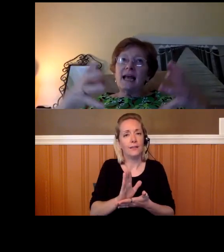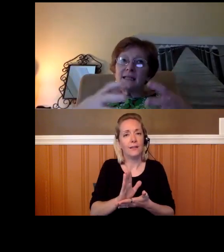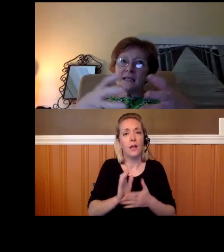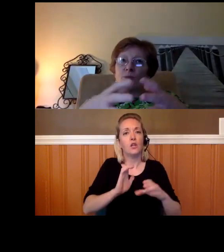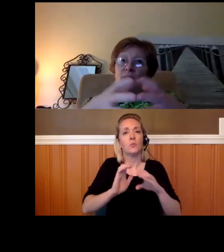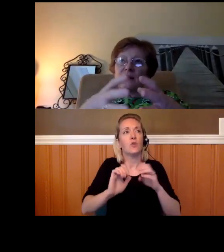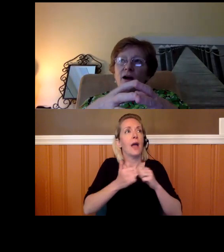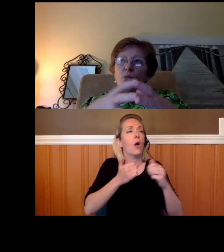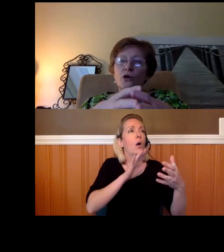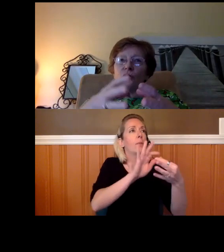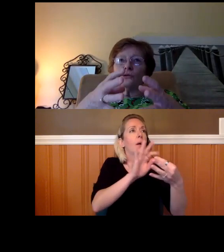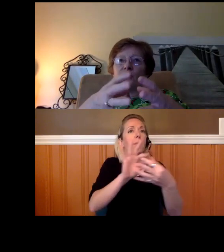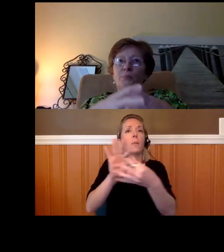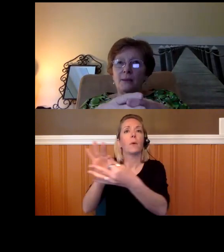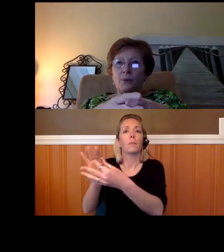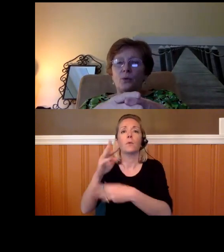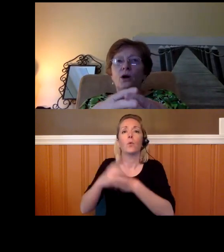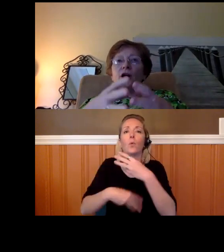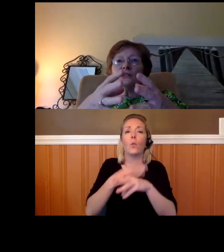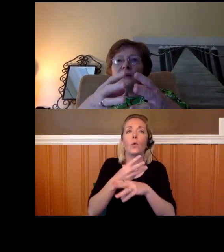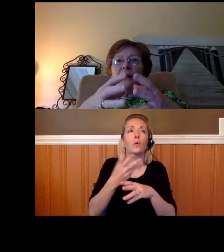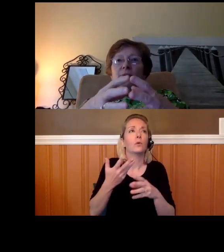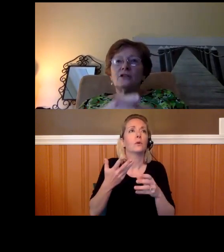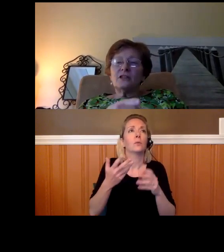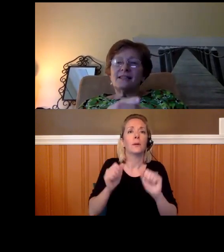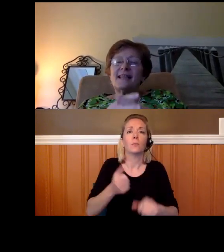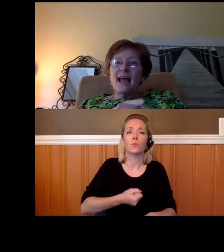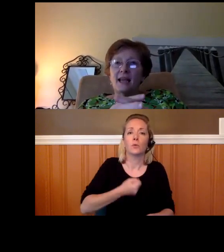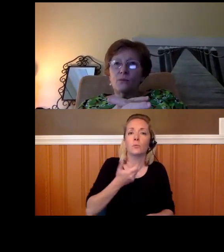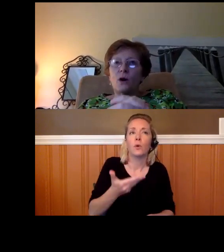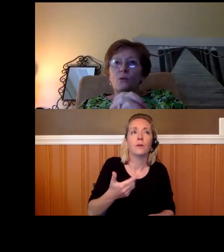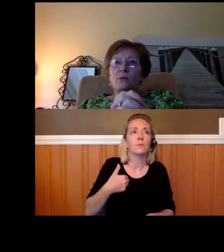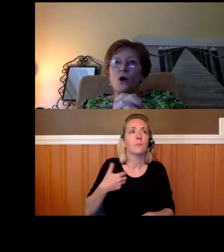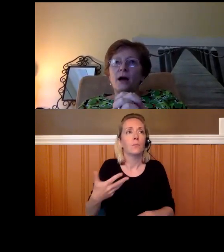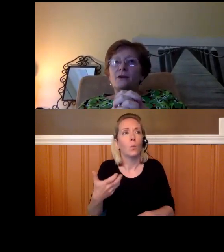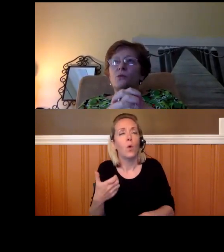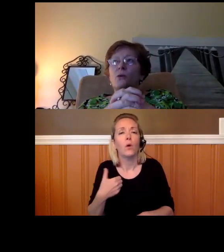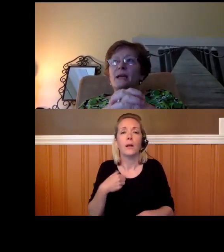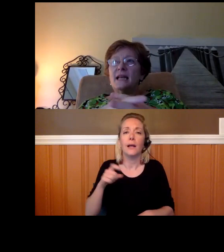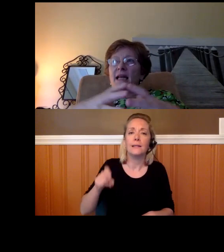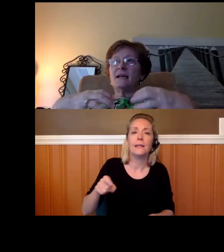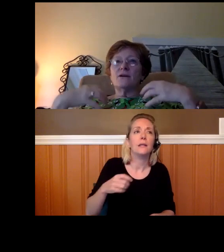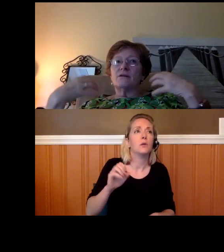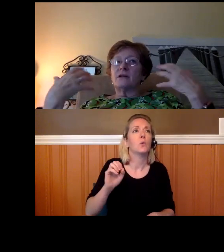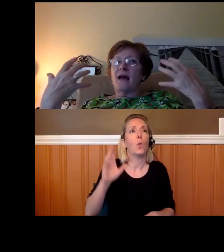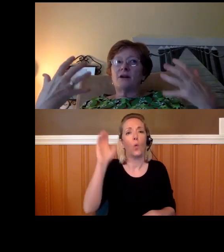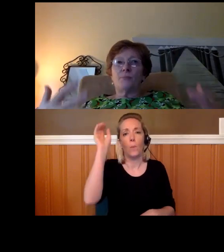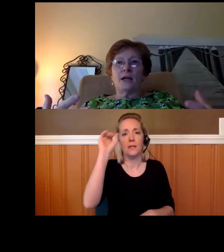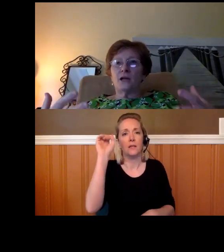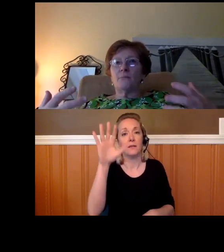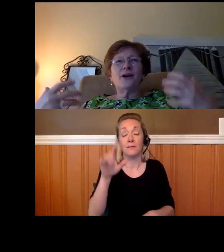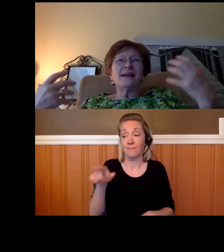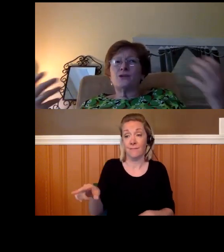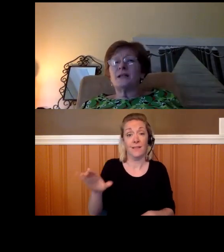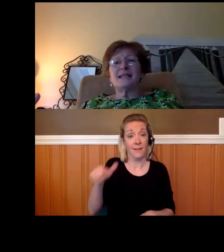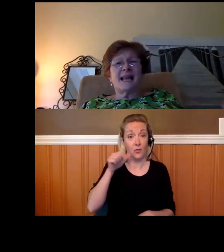with people, to be able to say what we want or what we need, or to have an opinion. Marin gets really sassy